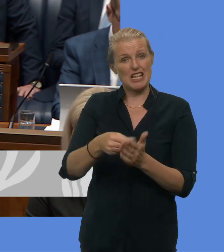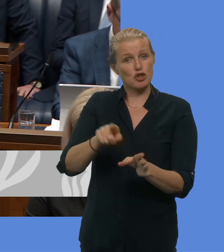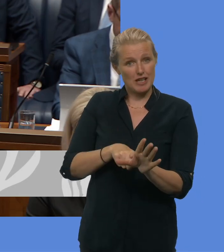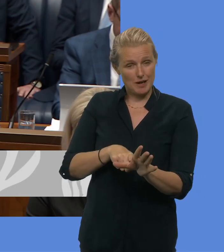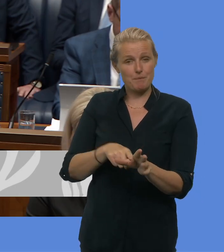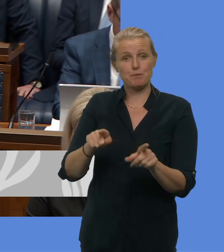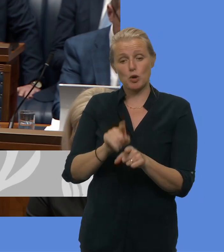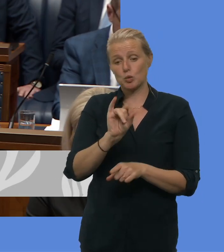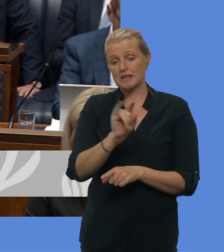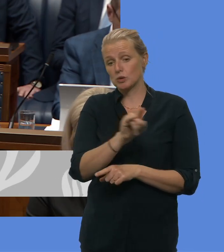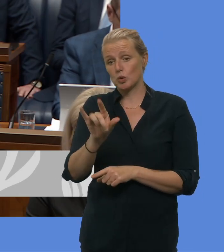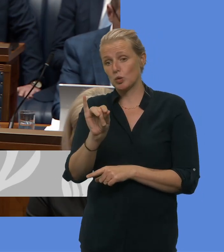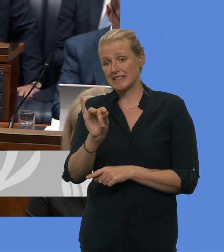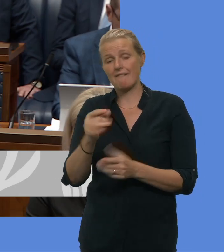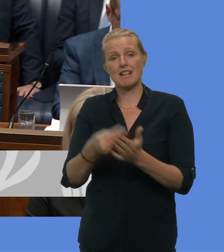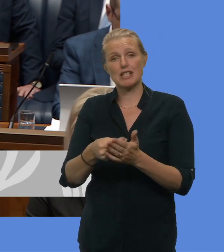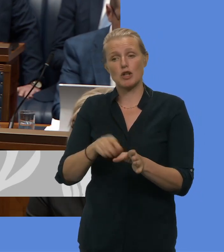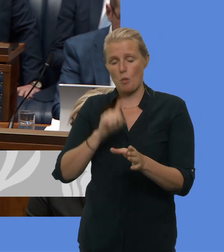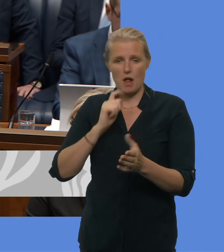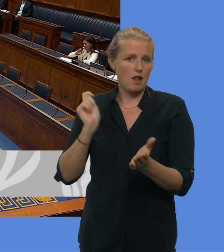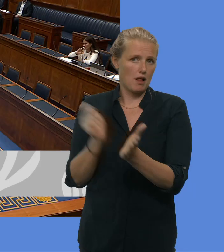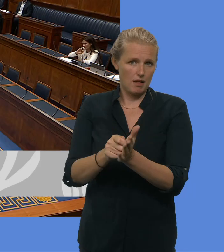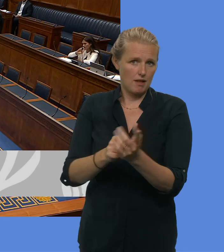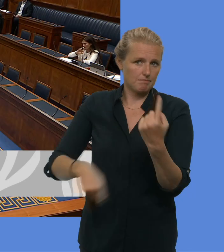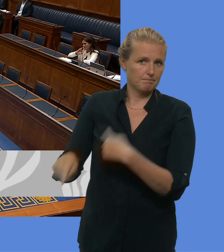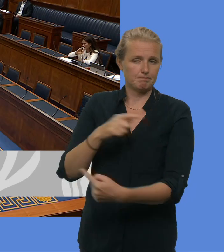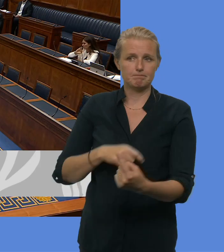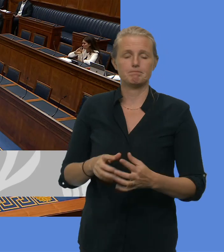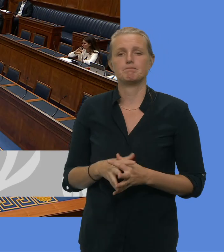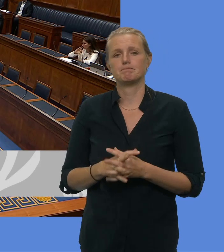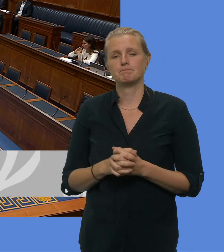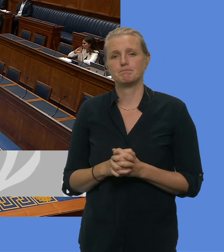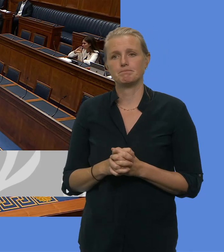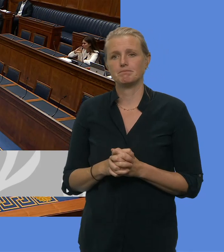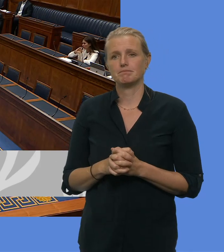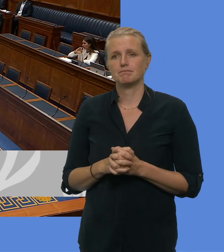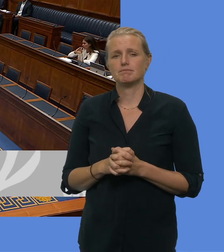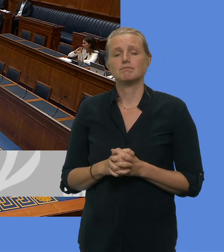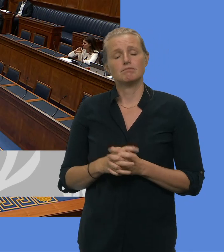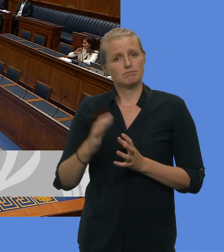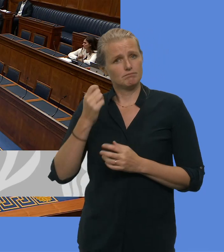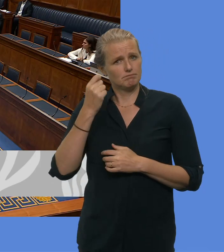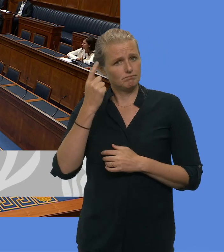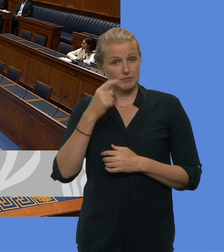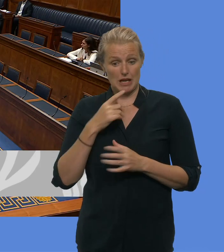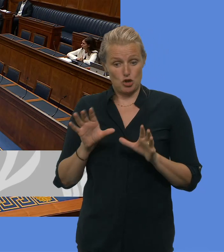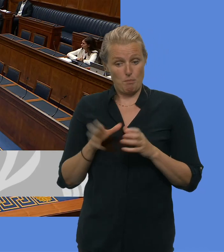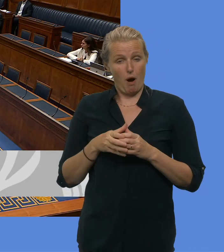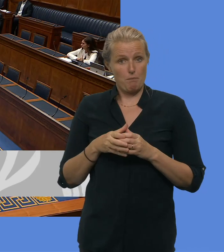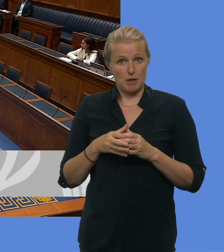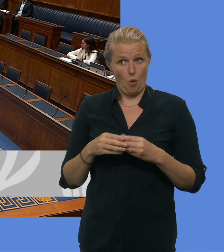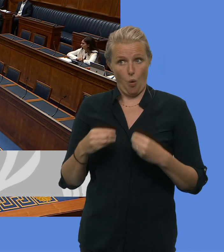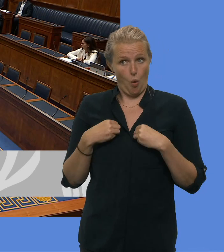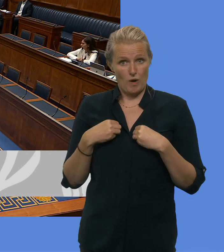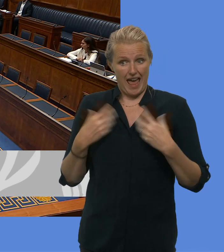the 26-27 financial years. Mr. Allen. I appreciate the Minister said that his department doesn't directly